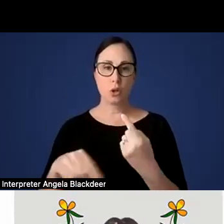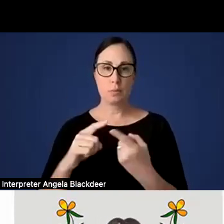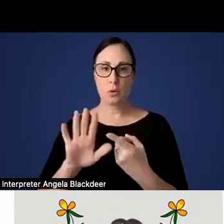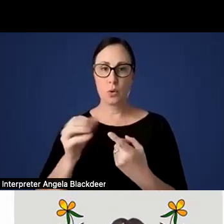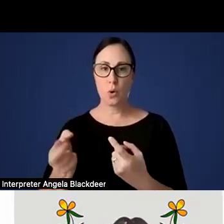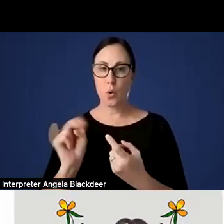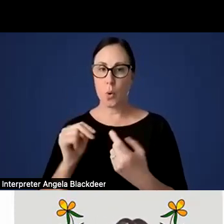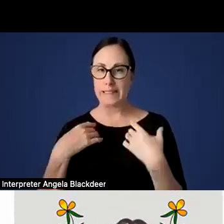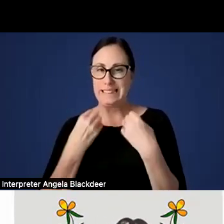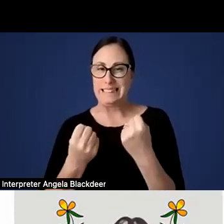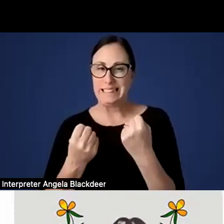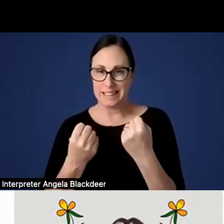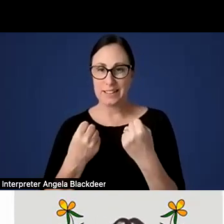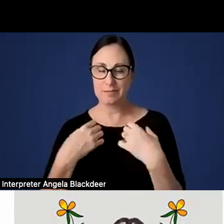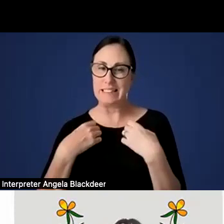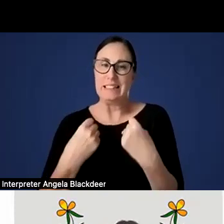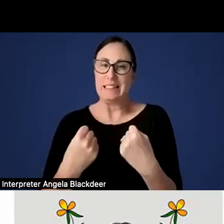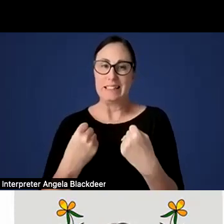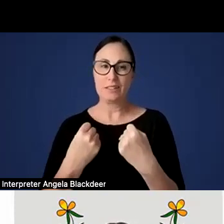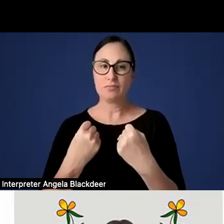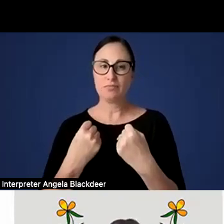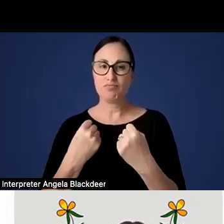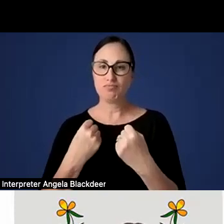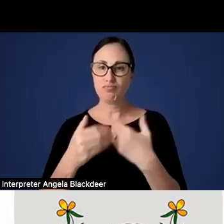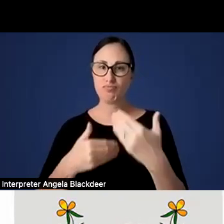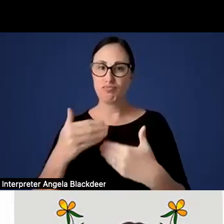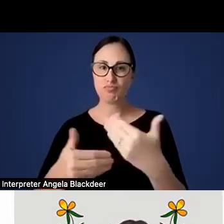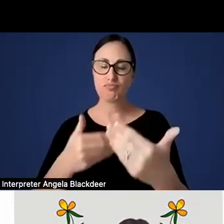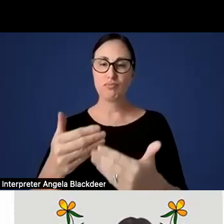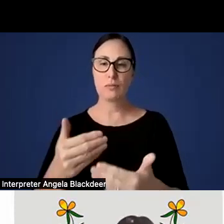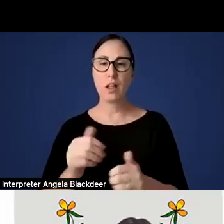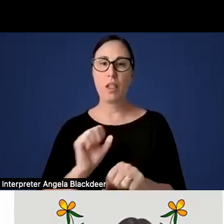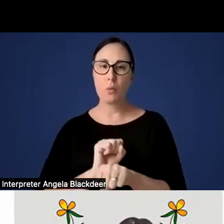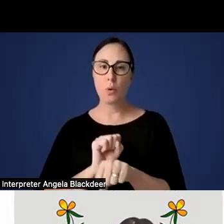journey and that the work that you've done is part of that,